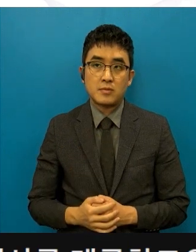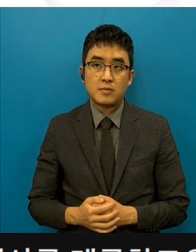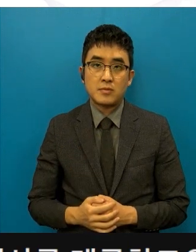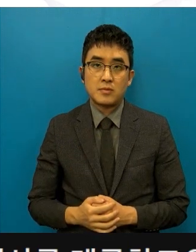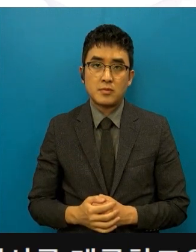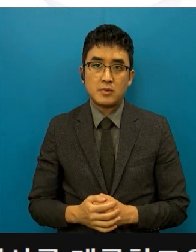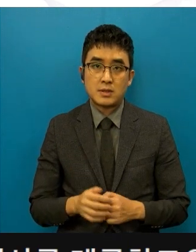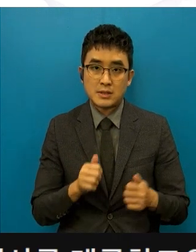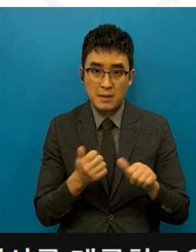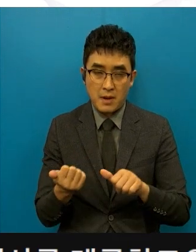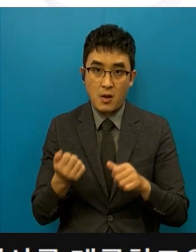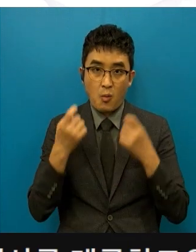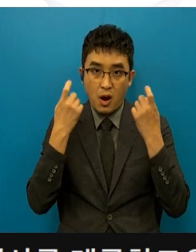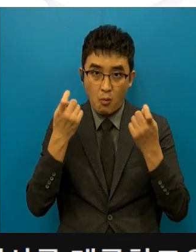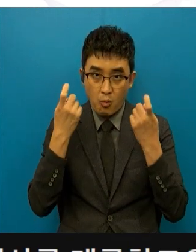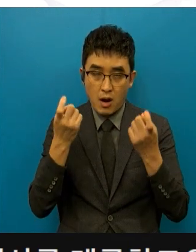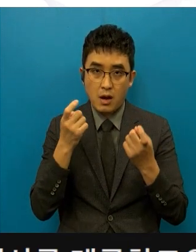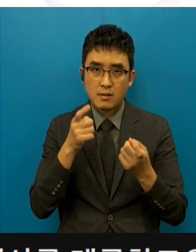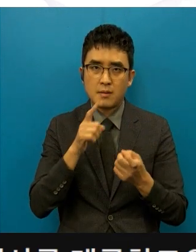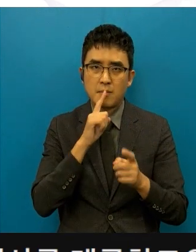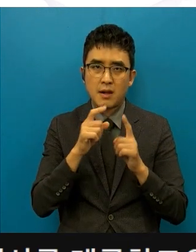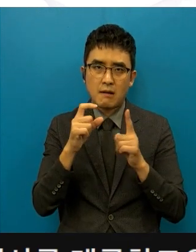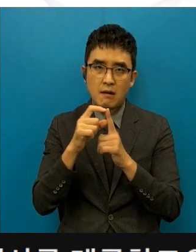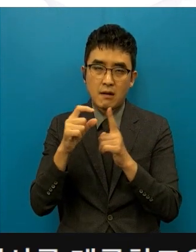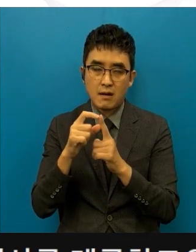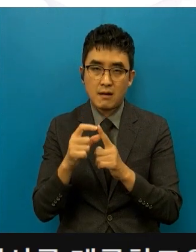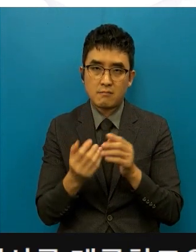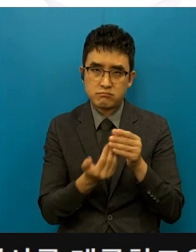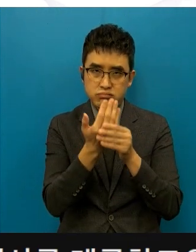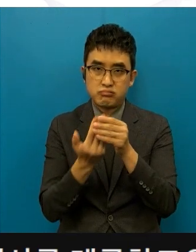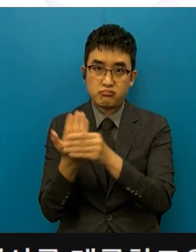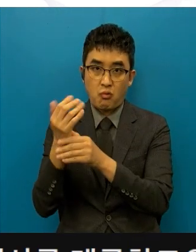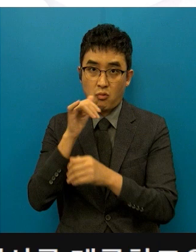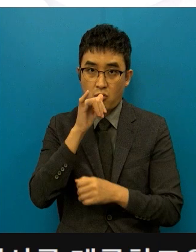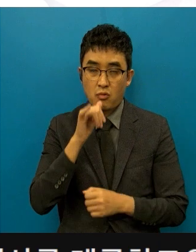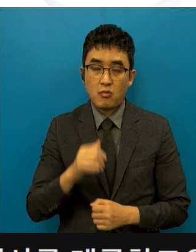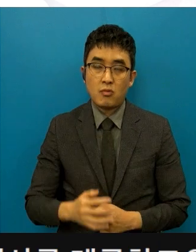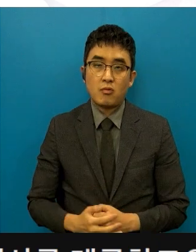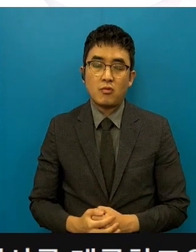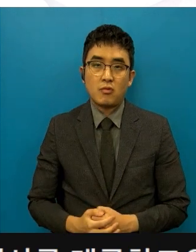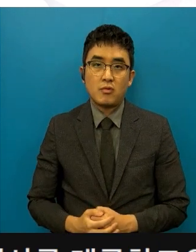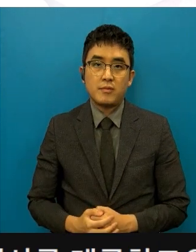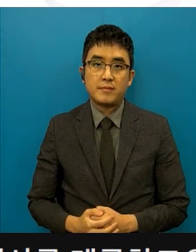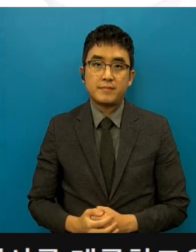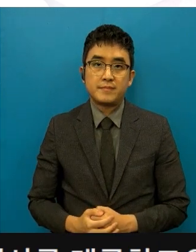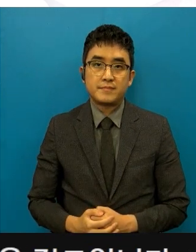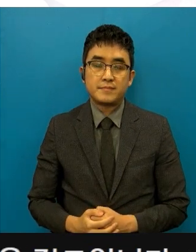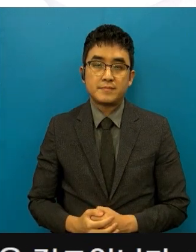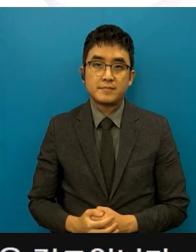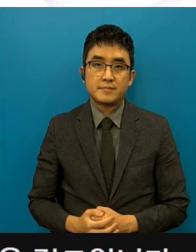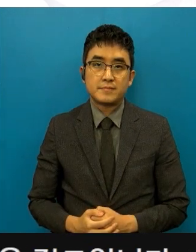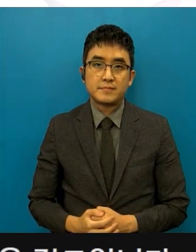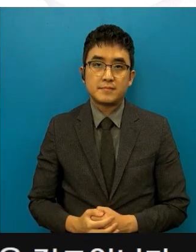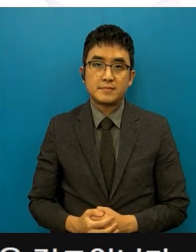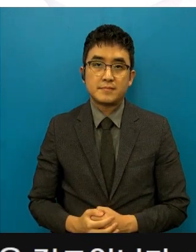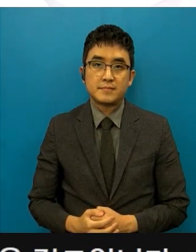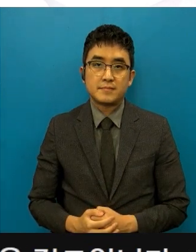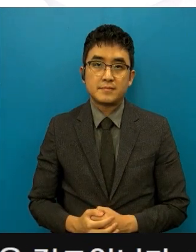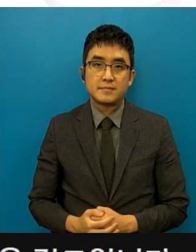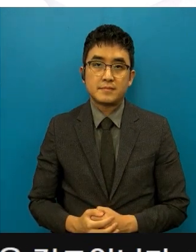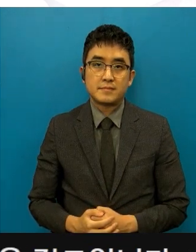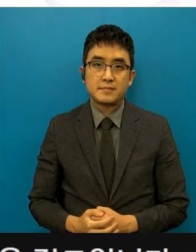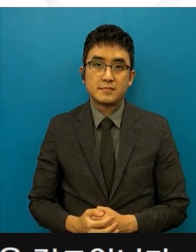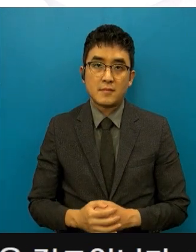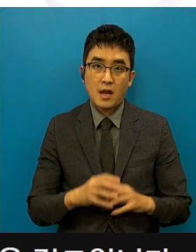members from almost 100 different countries, and also from South Korea, 117 members, and there have been